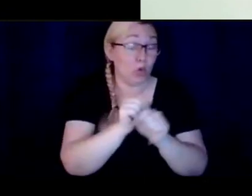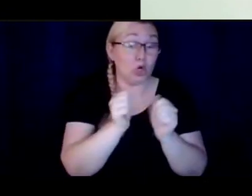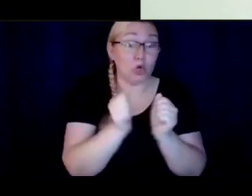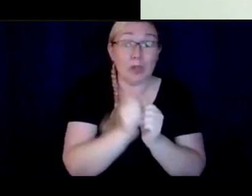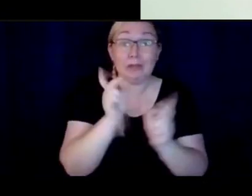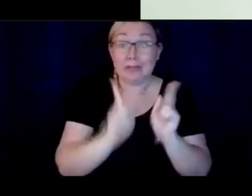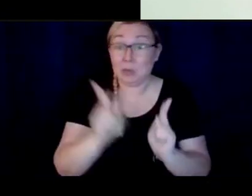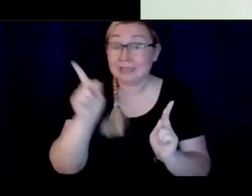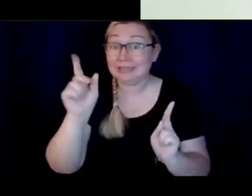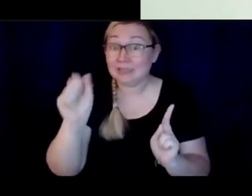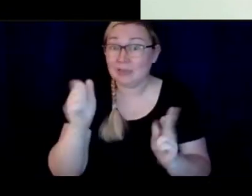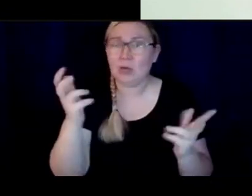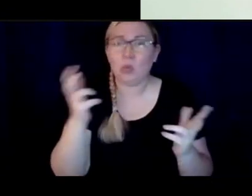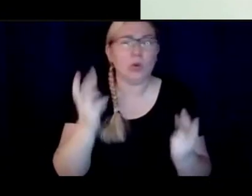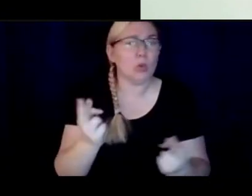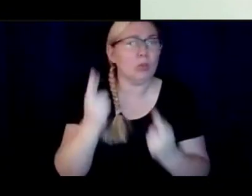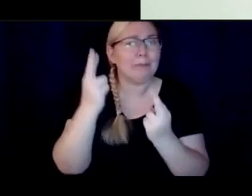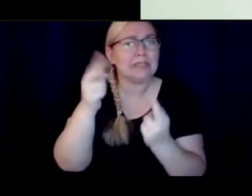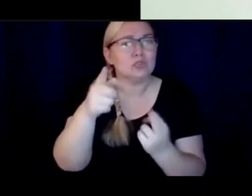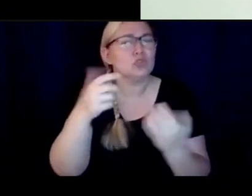kind of recommendations do you have for them?